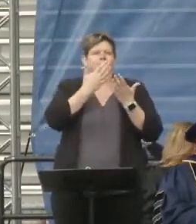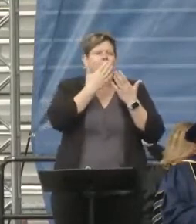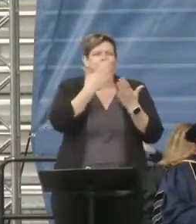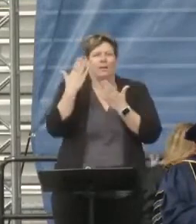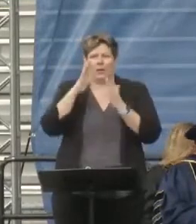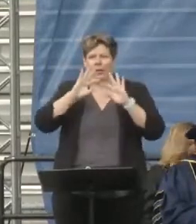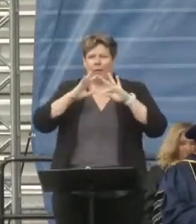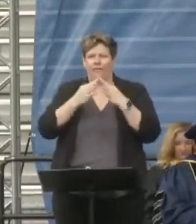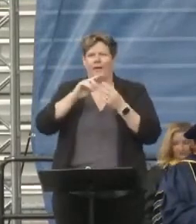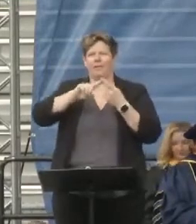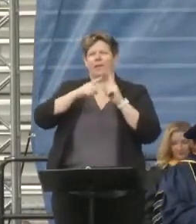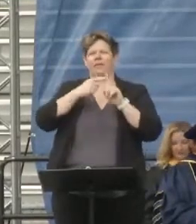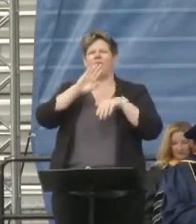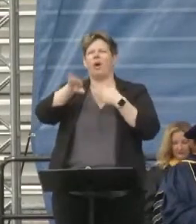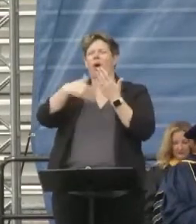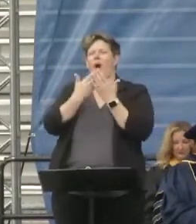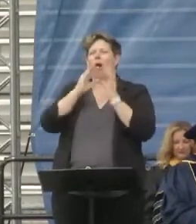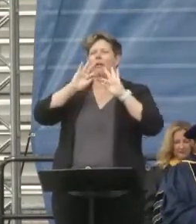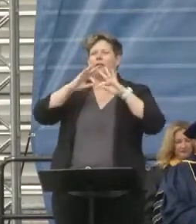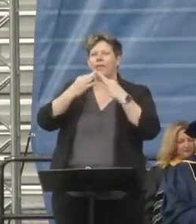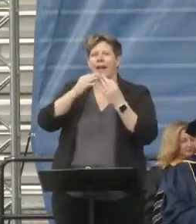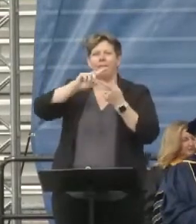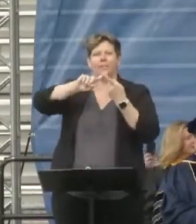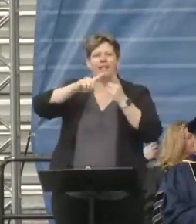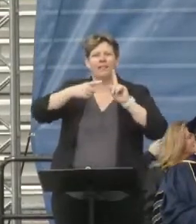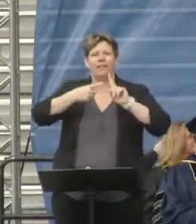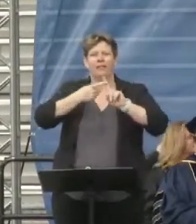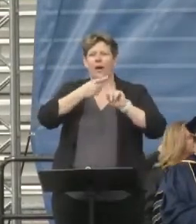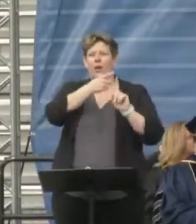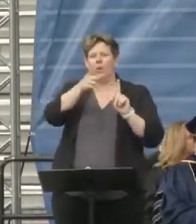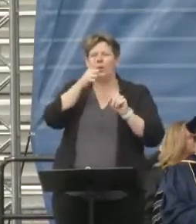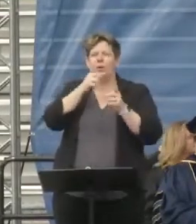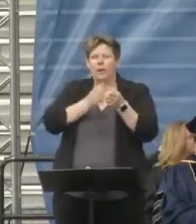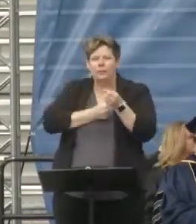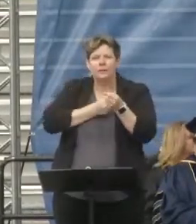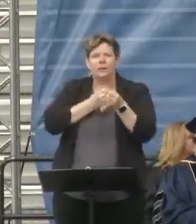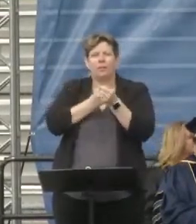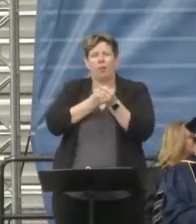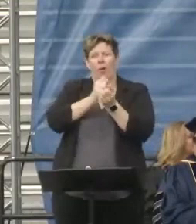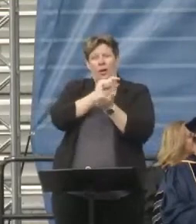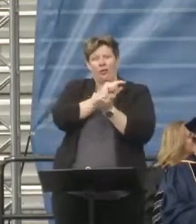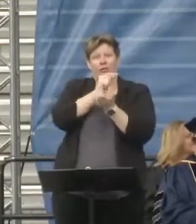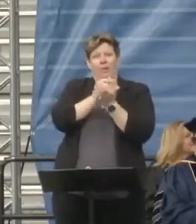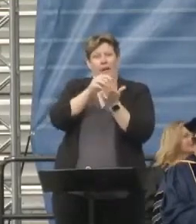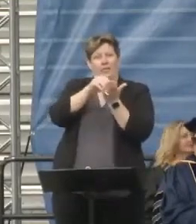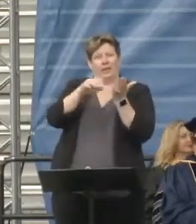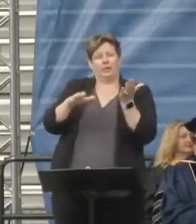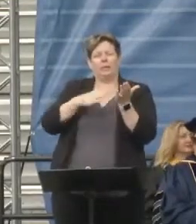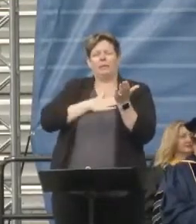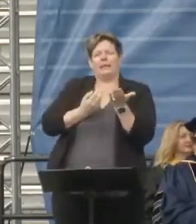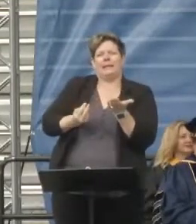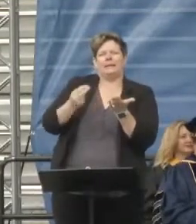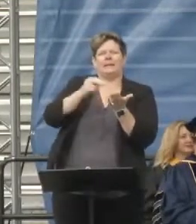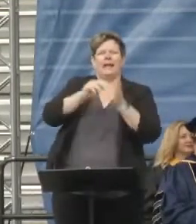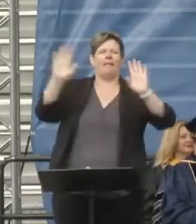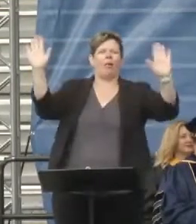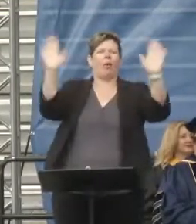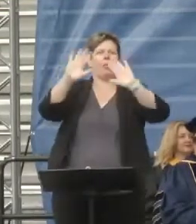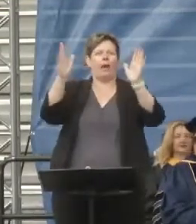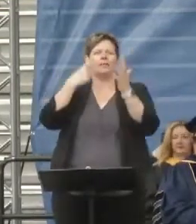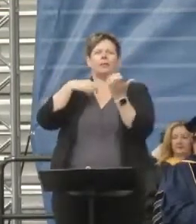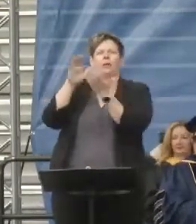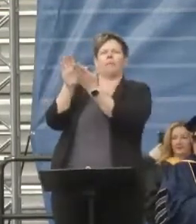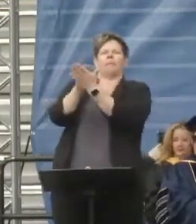them. Would all family and friends who have supported our graduates please stand or wave and